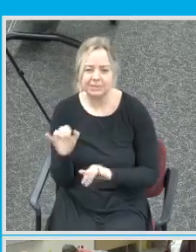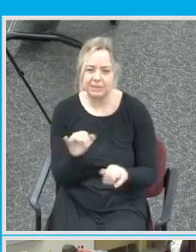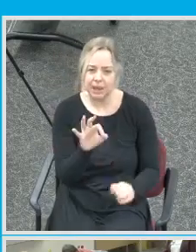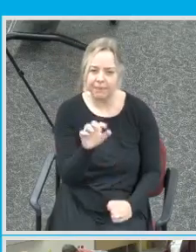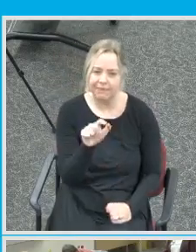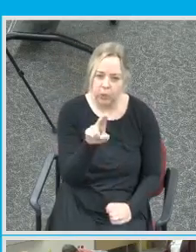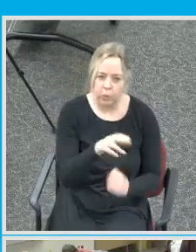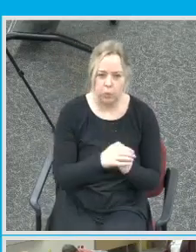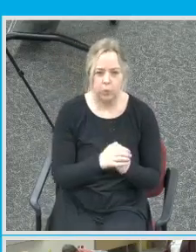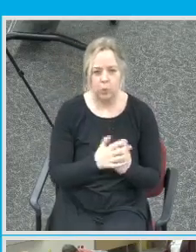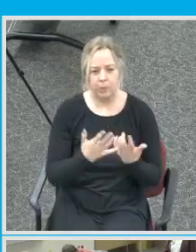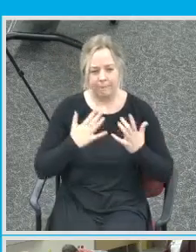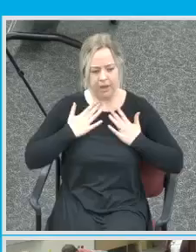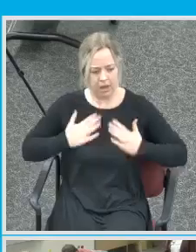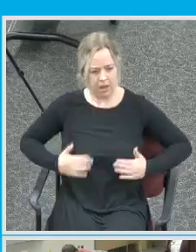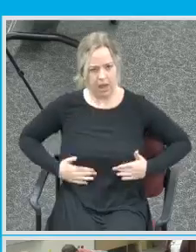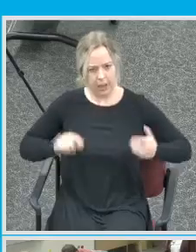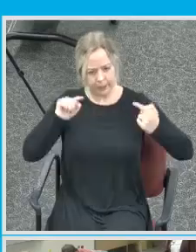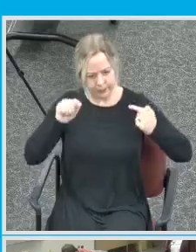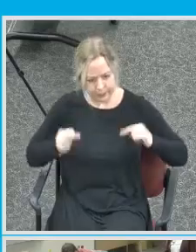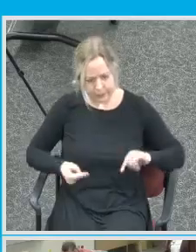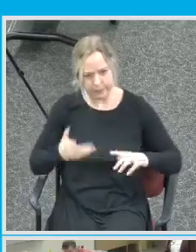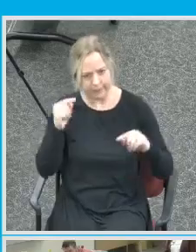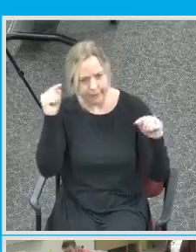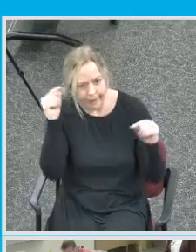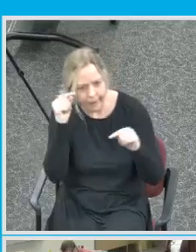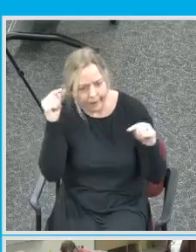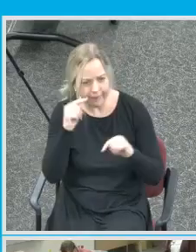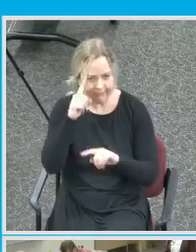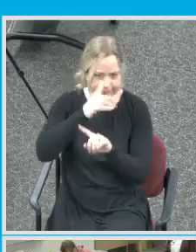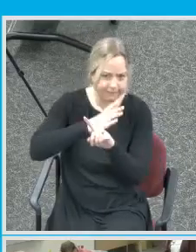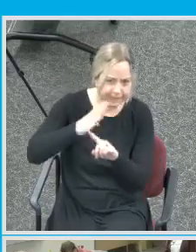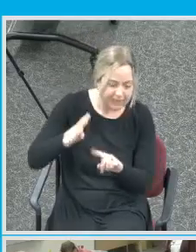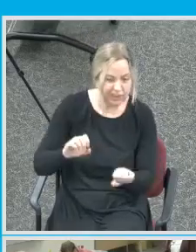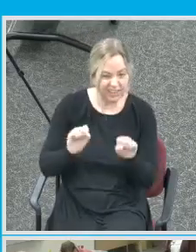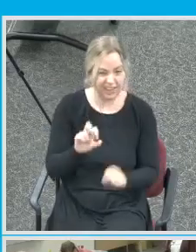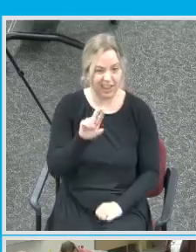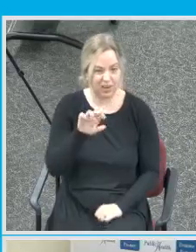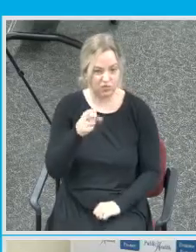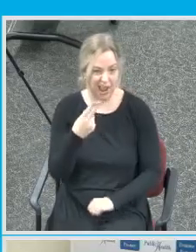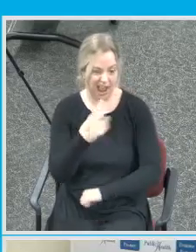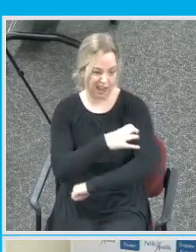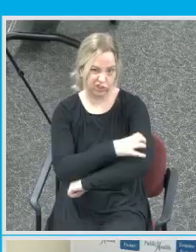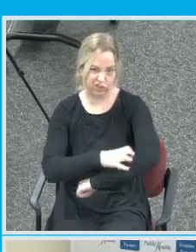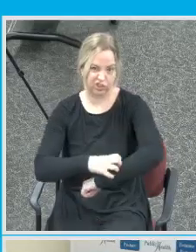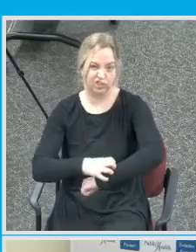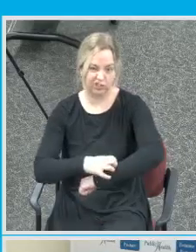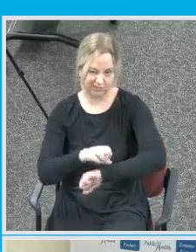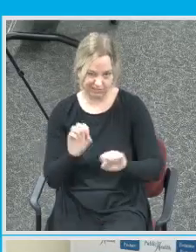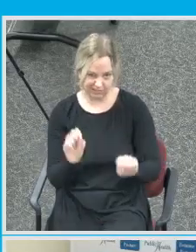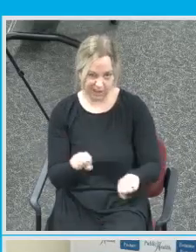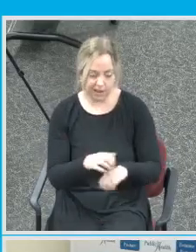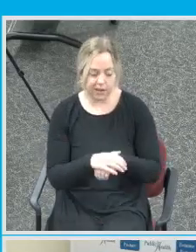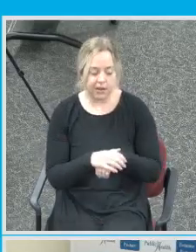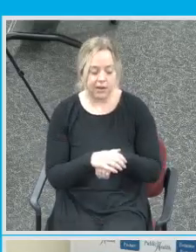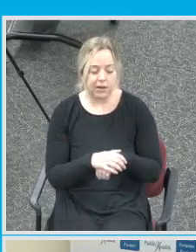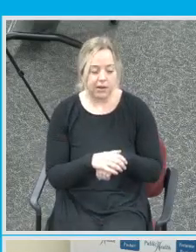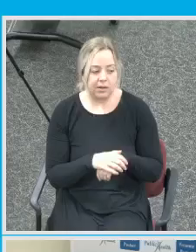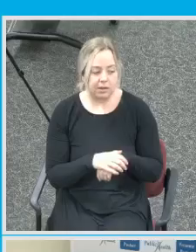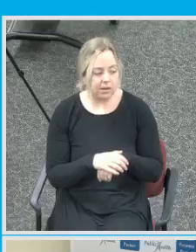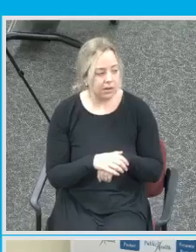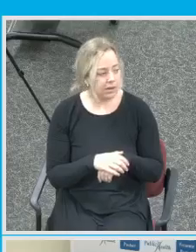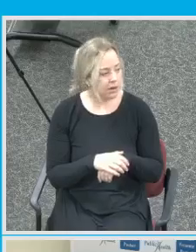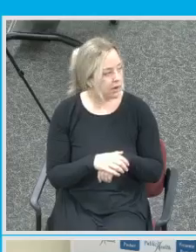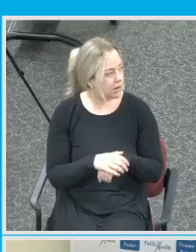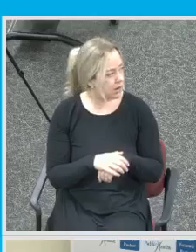body aches, headache, and then there can be a rash. Okay, and sometimes it's the rash with the flu-like symptoms. Let's set